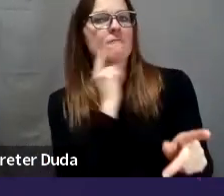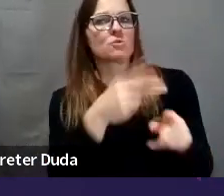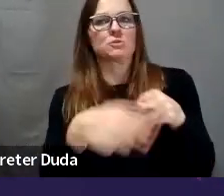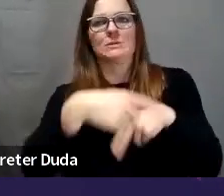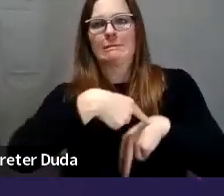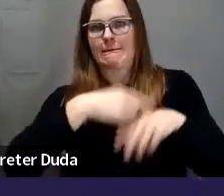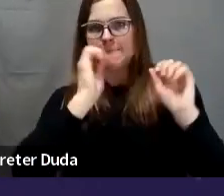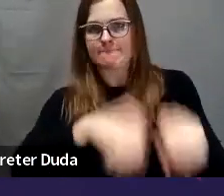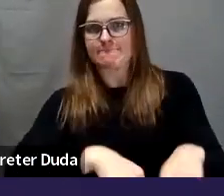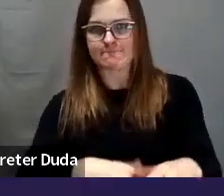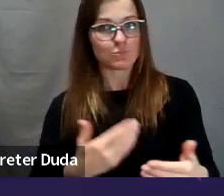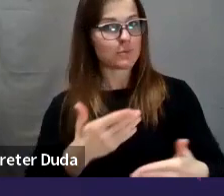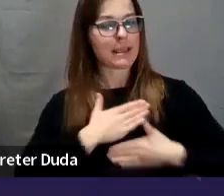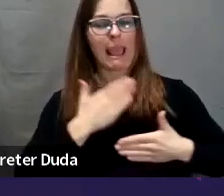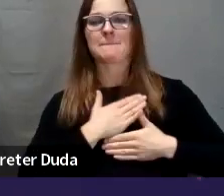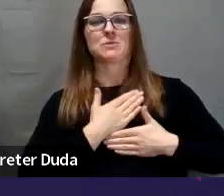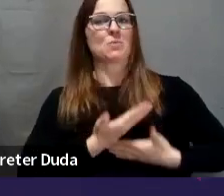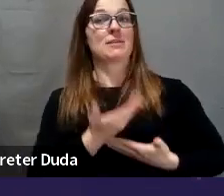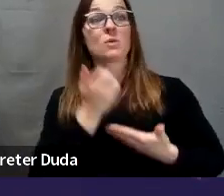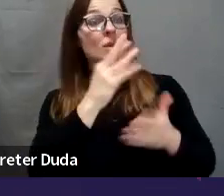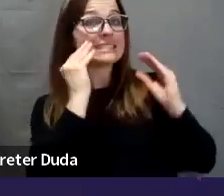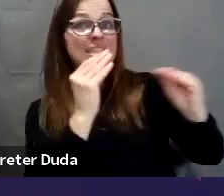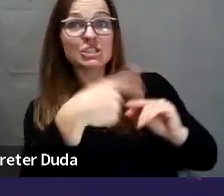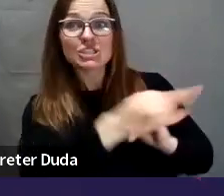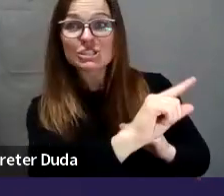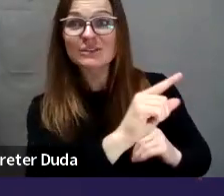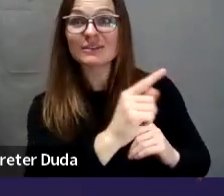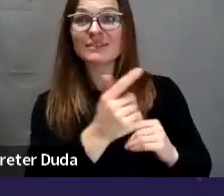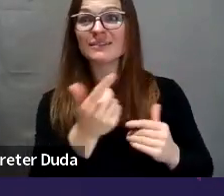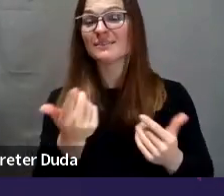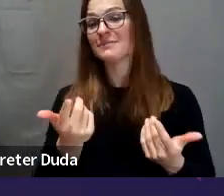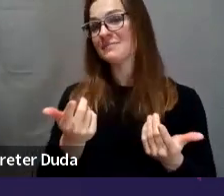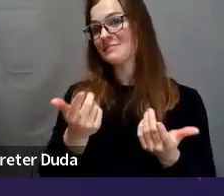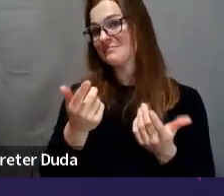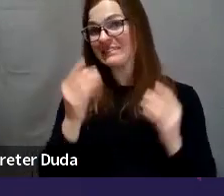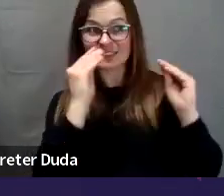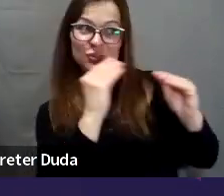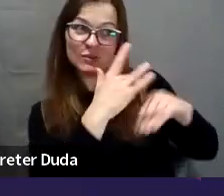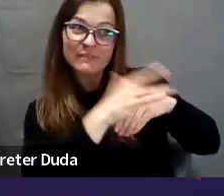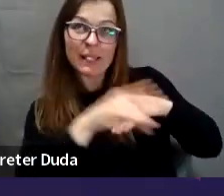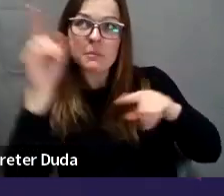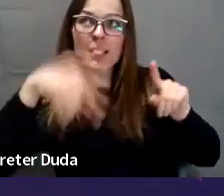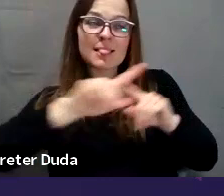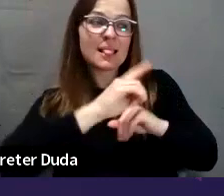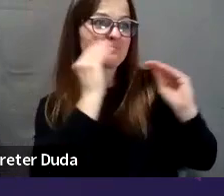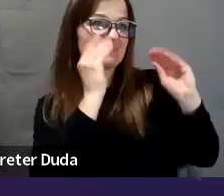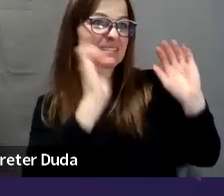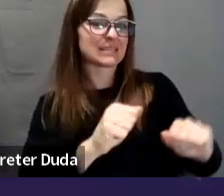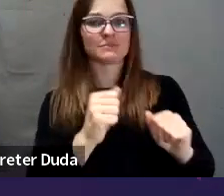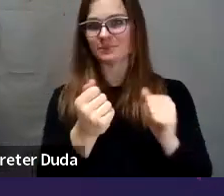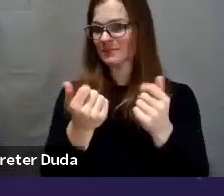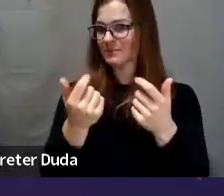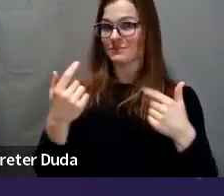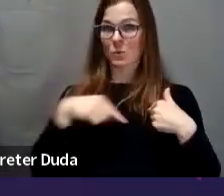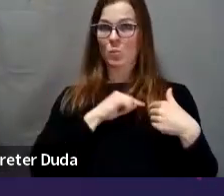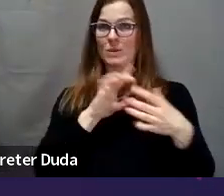time. We'd be happy to do that or train community gardens on what's available and out there. So lots of ways that we can